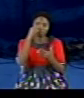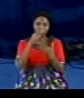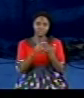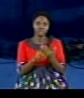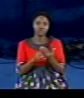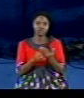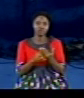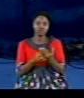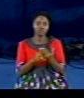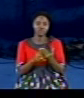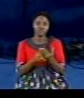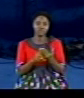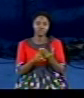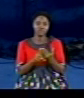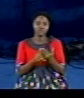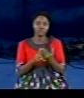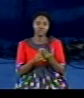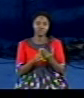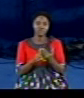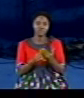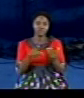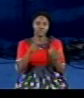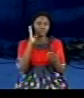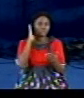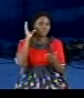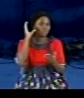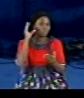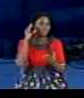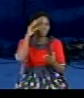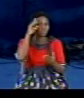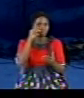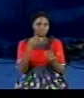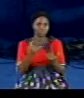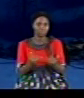cataracts. You will hear him now.